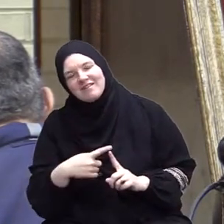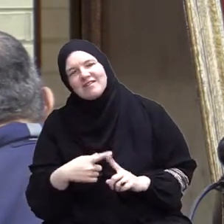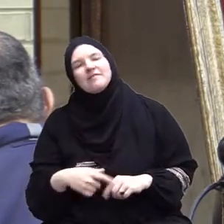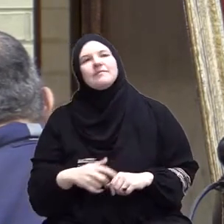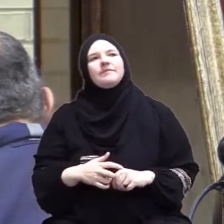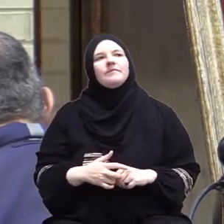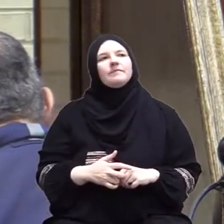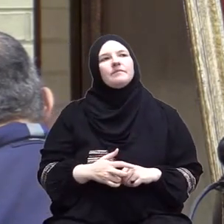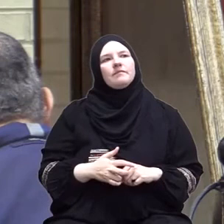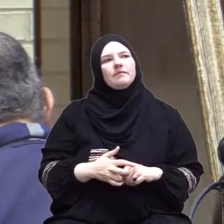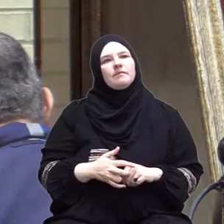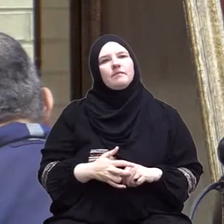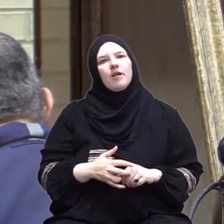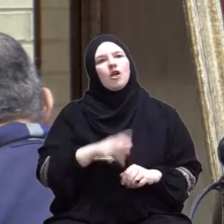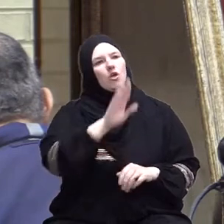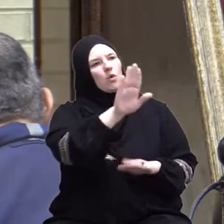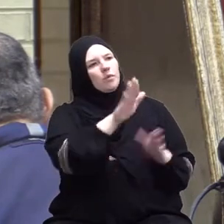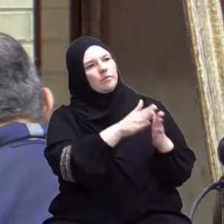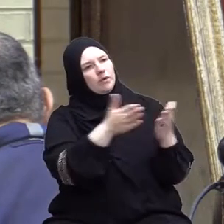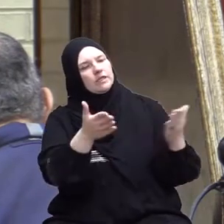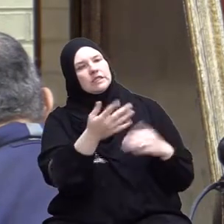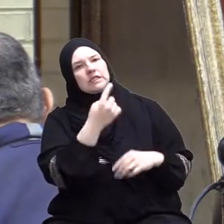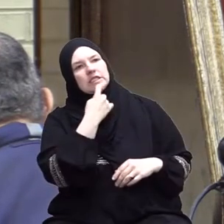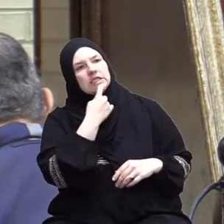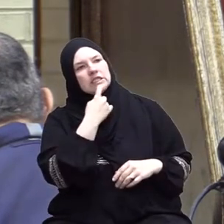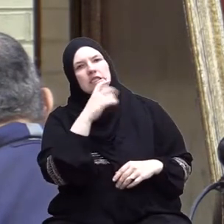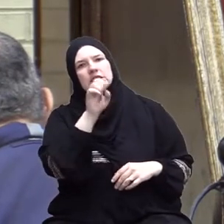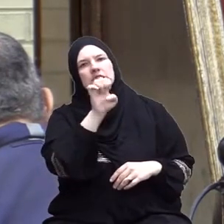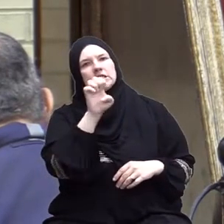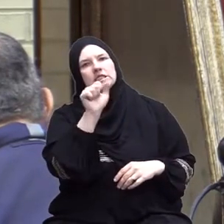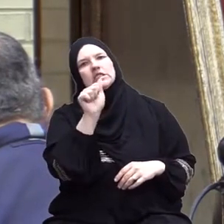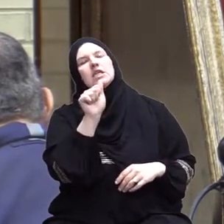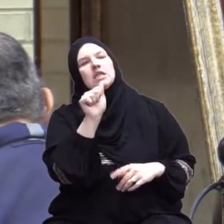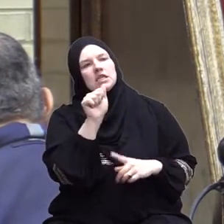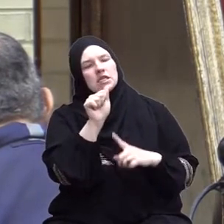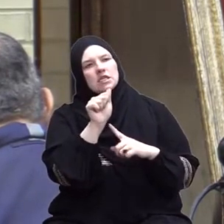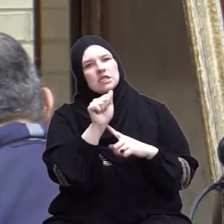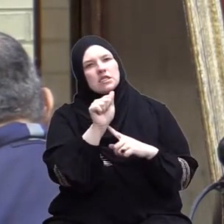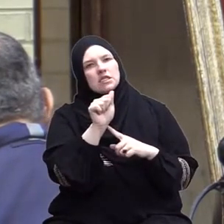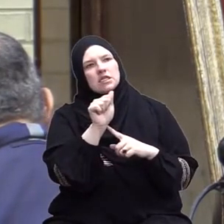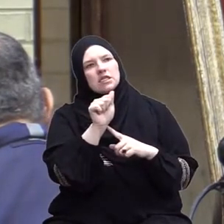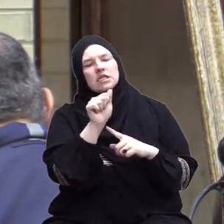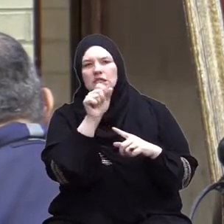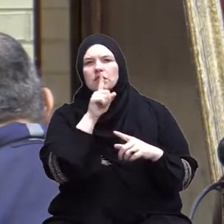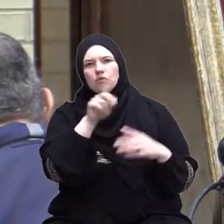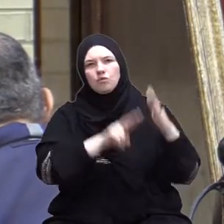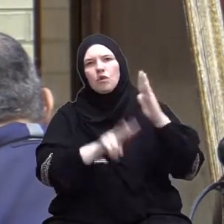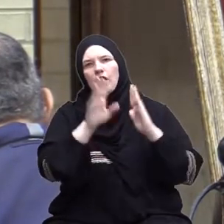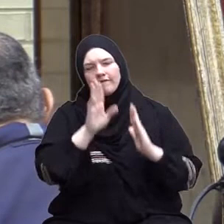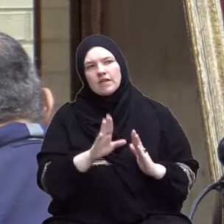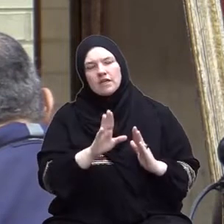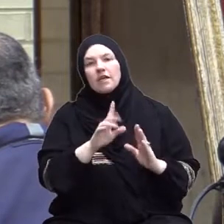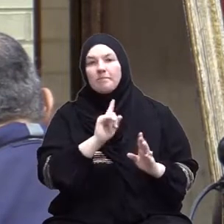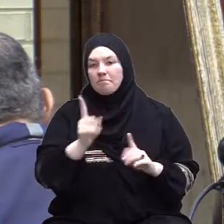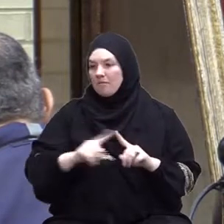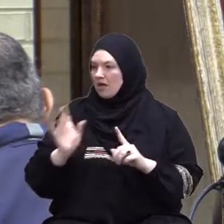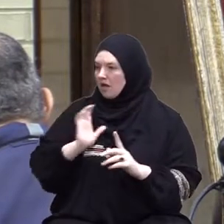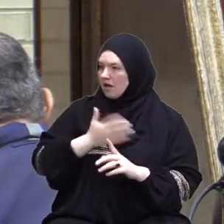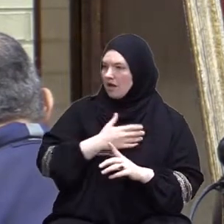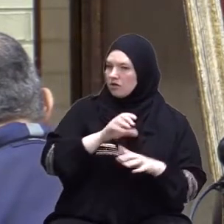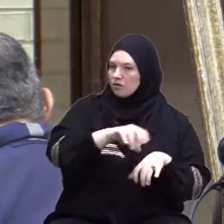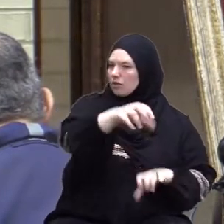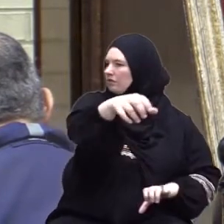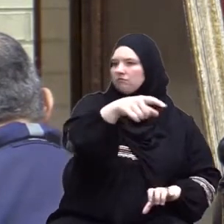is the tasdiq? Your book says that Isa is a prophet, but our book, the